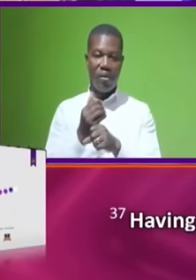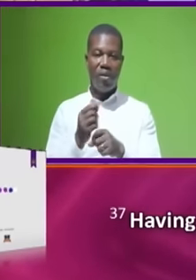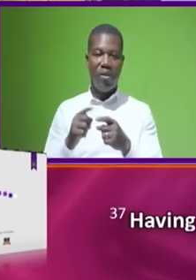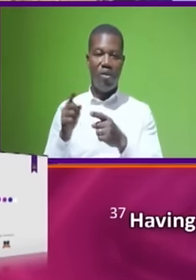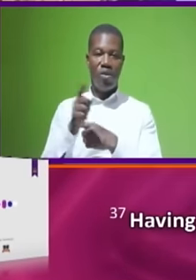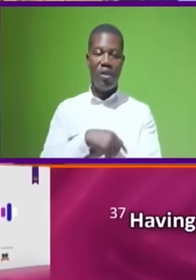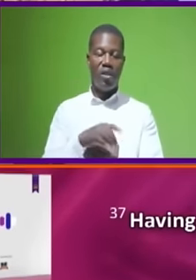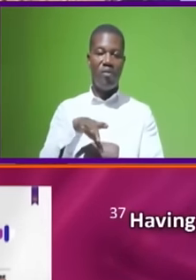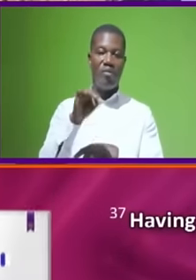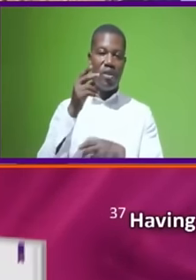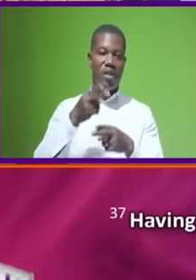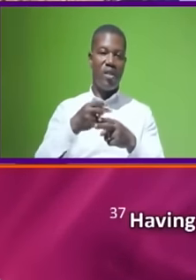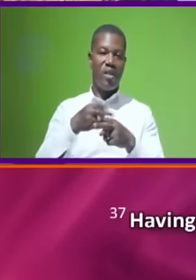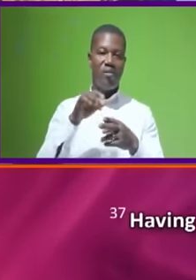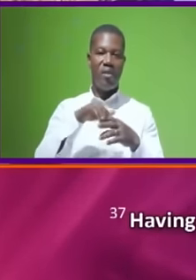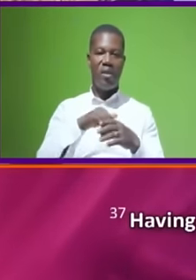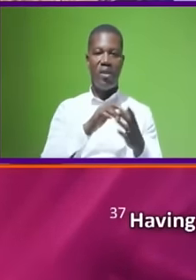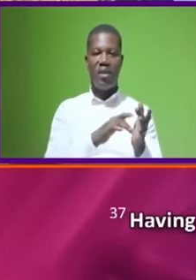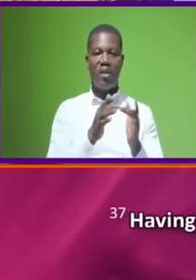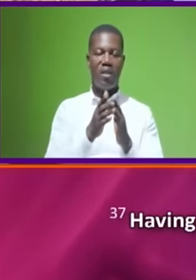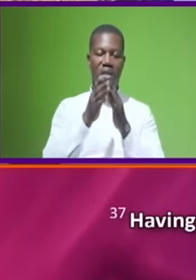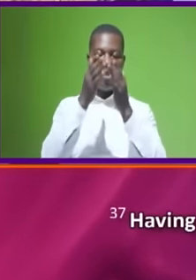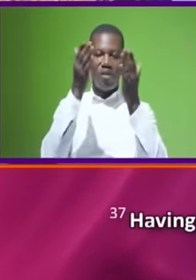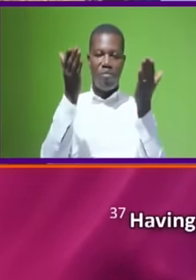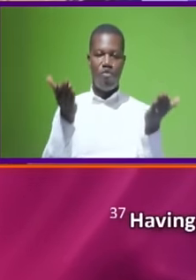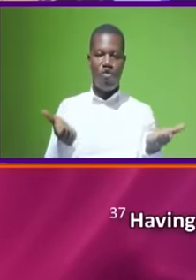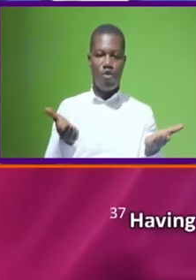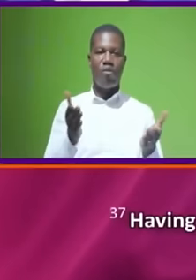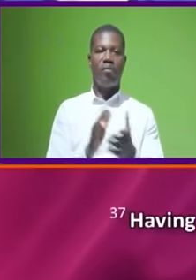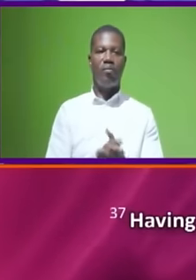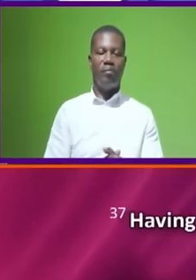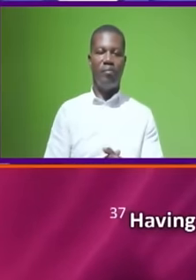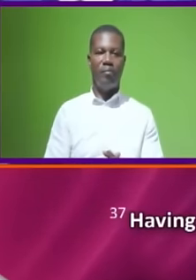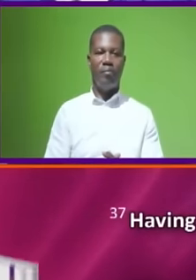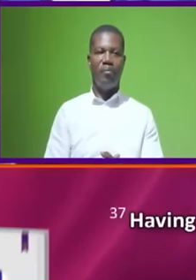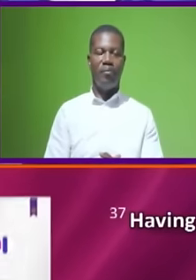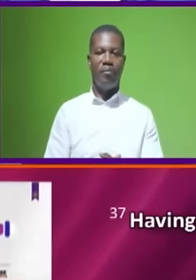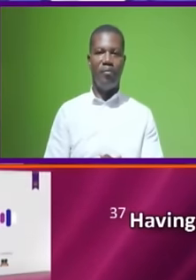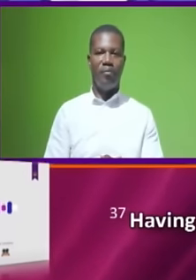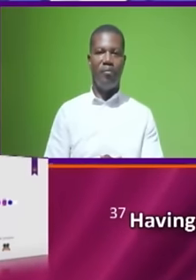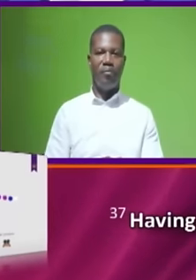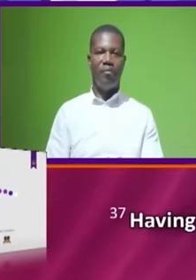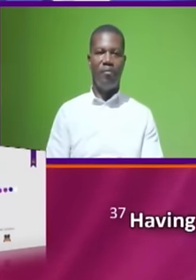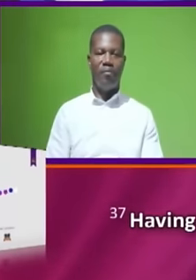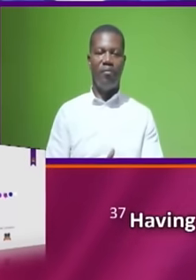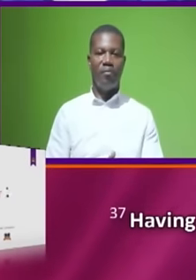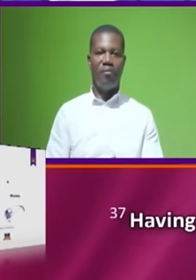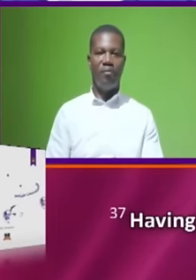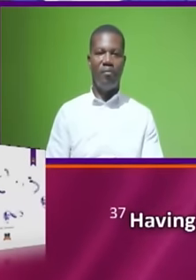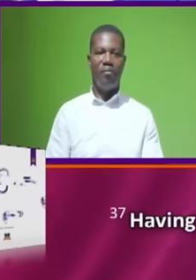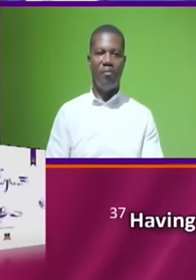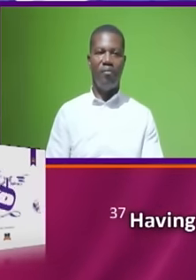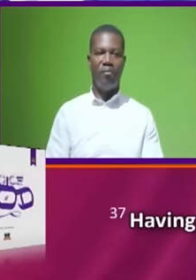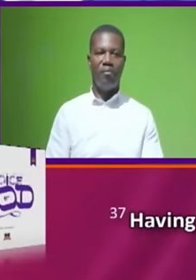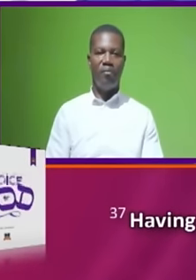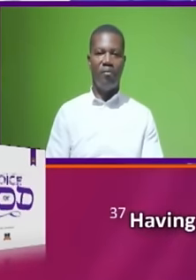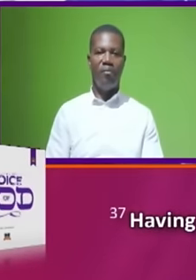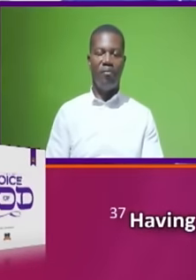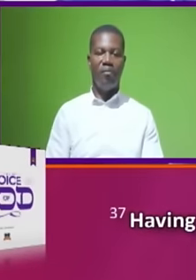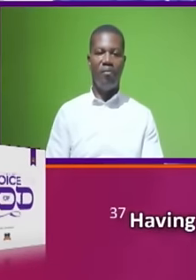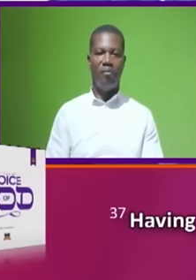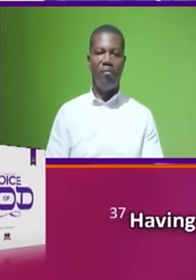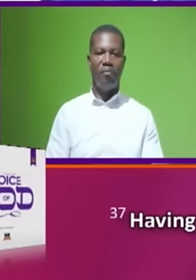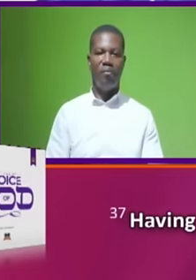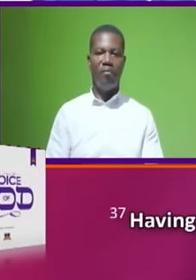the net. So, when Peter and then the disciples were seeking to give this arm to the people, there